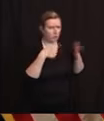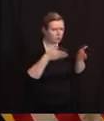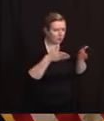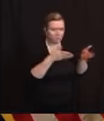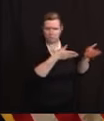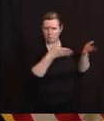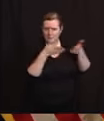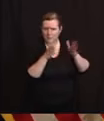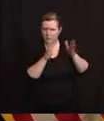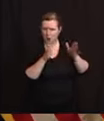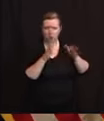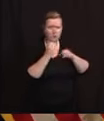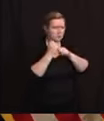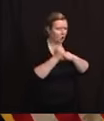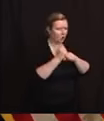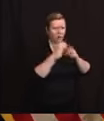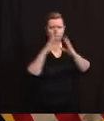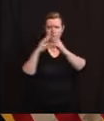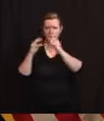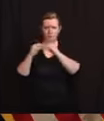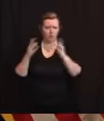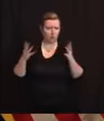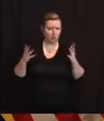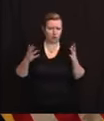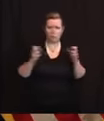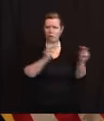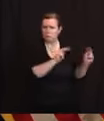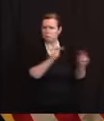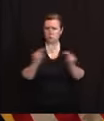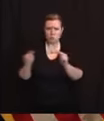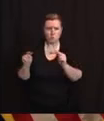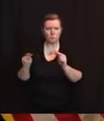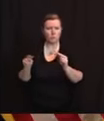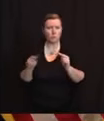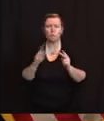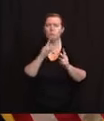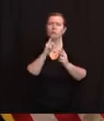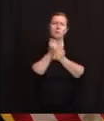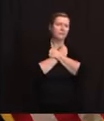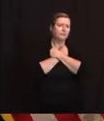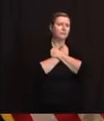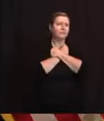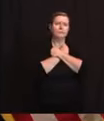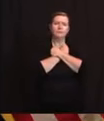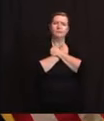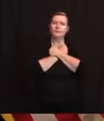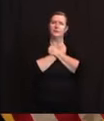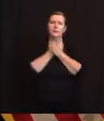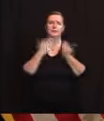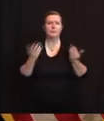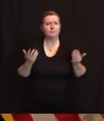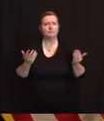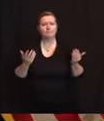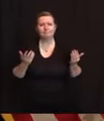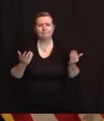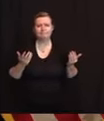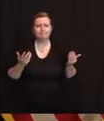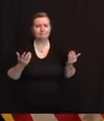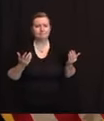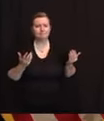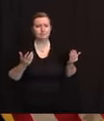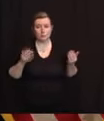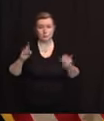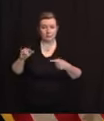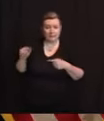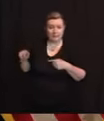it's a work in progress. Believe me, I would love nothing more to get the holy water from Judy and her team to say that